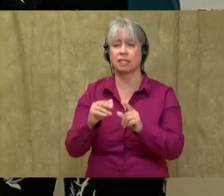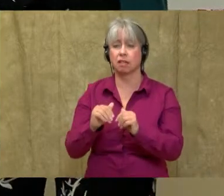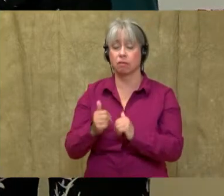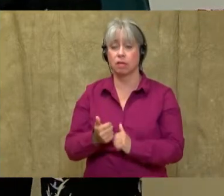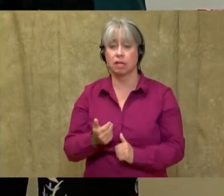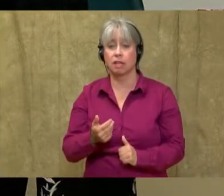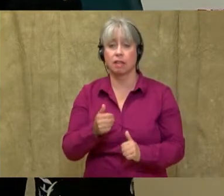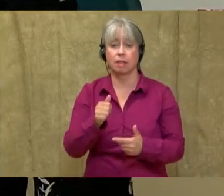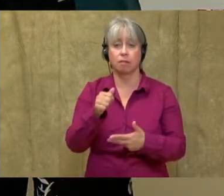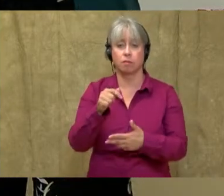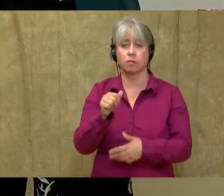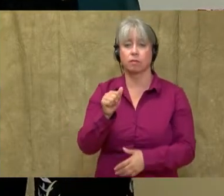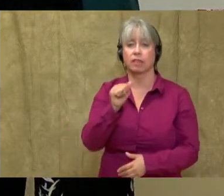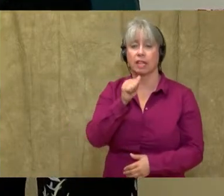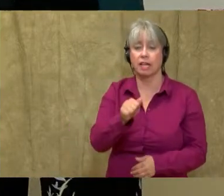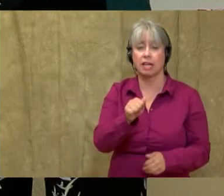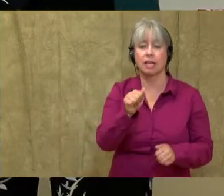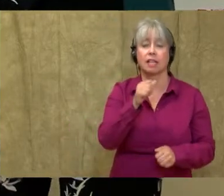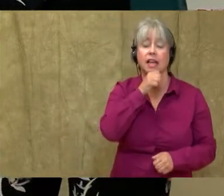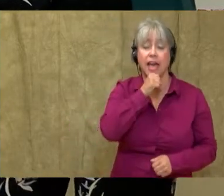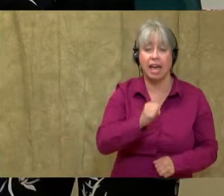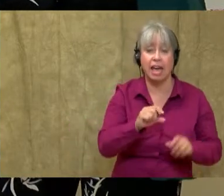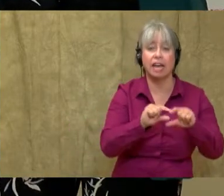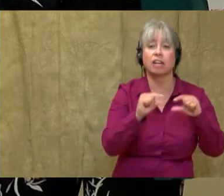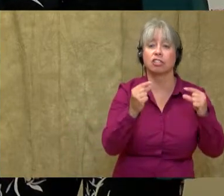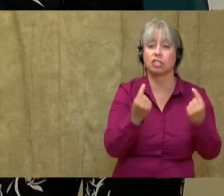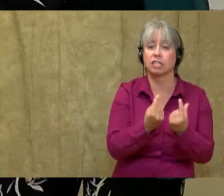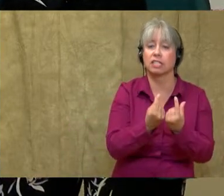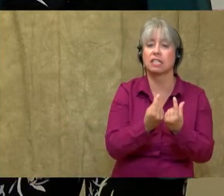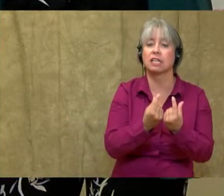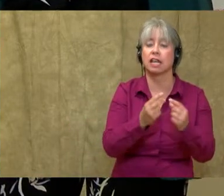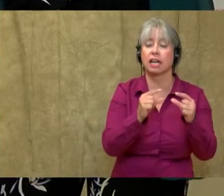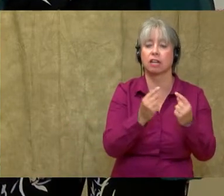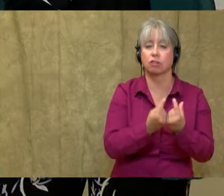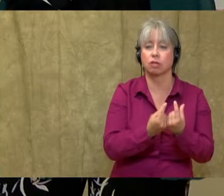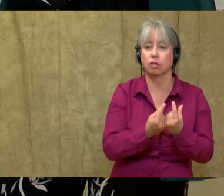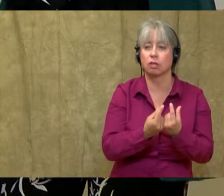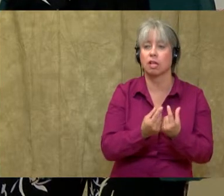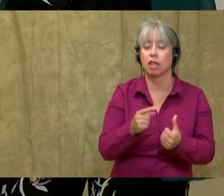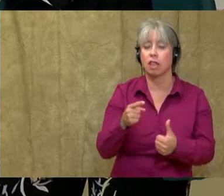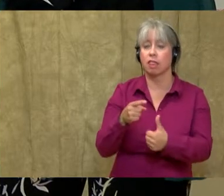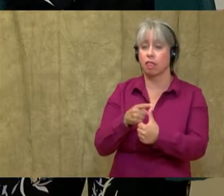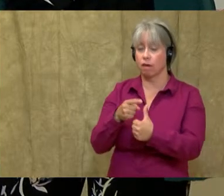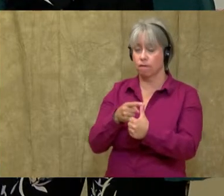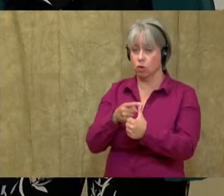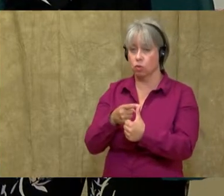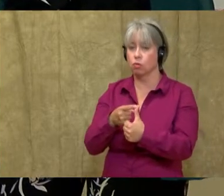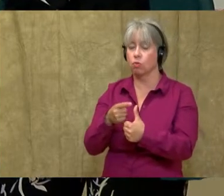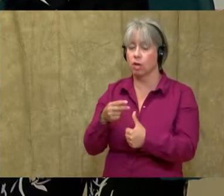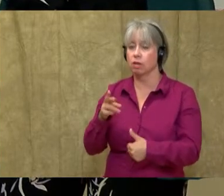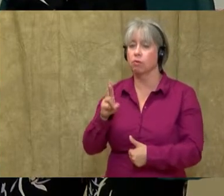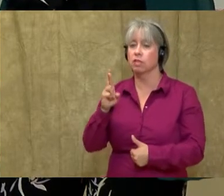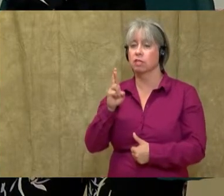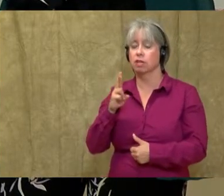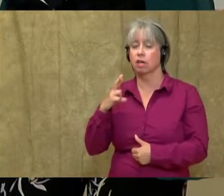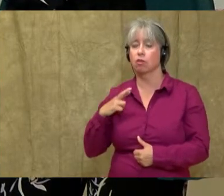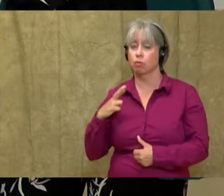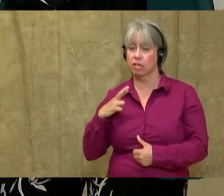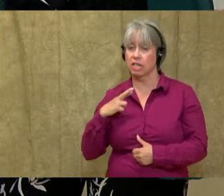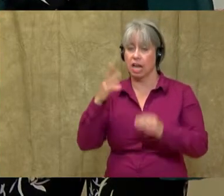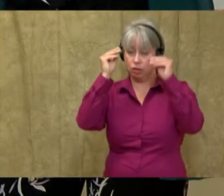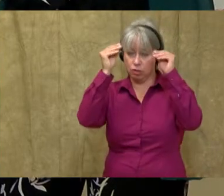The most significant one would be the age difference. We know our first poet is a retired teacher, so she's a mature adult. Our second